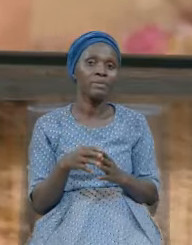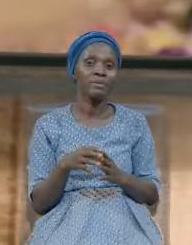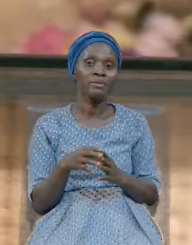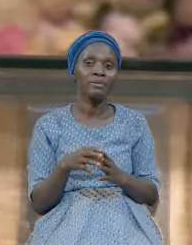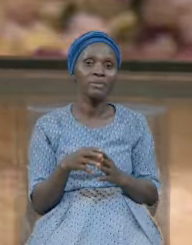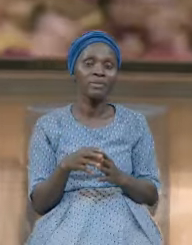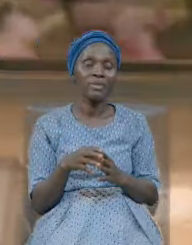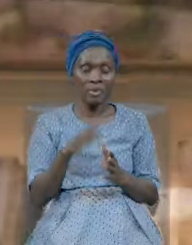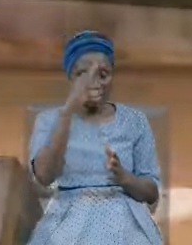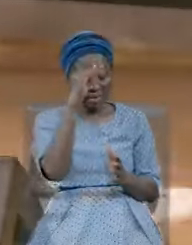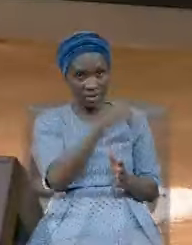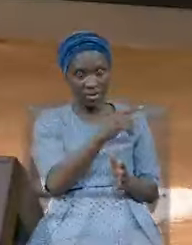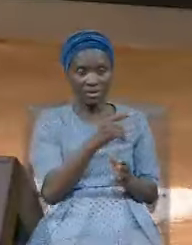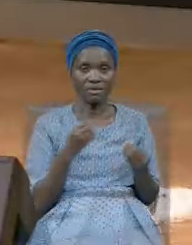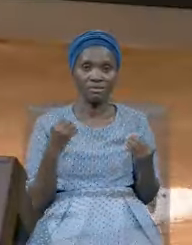they tremble.